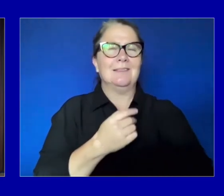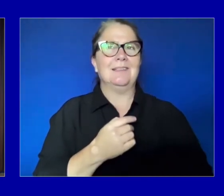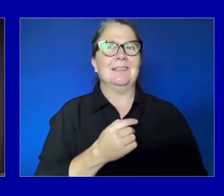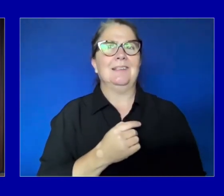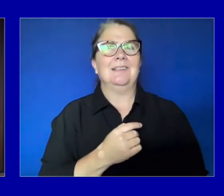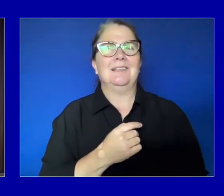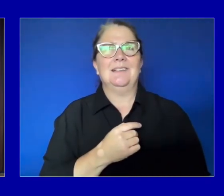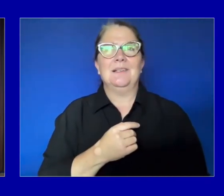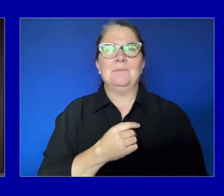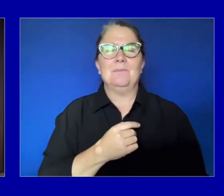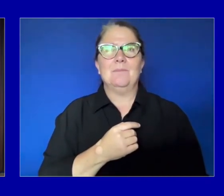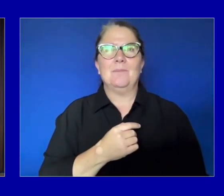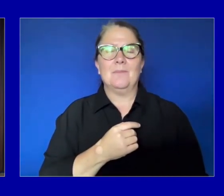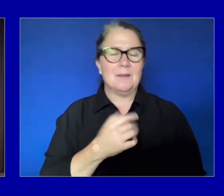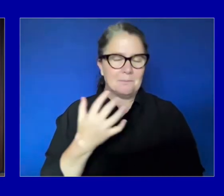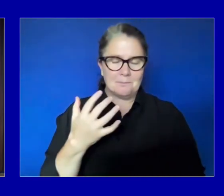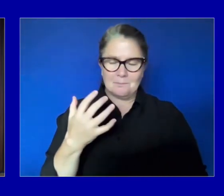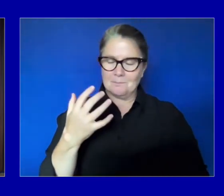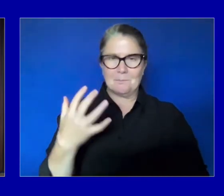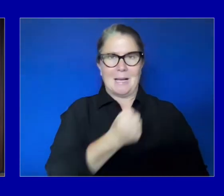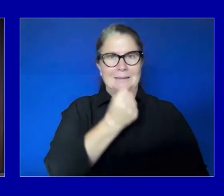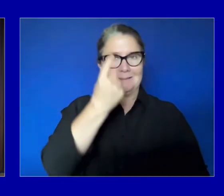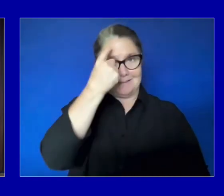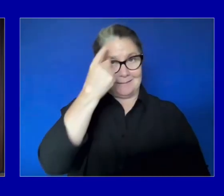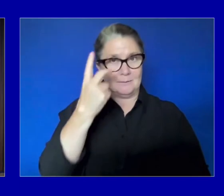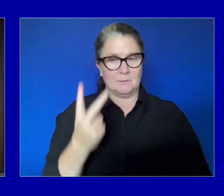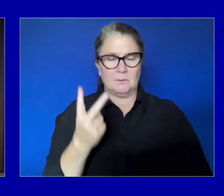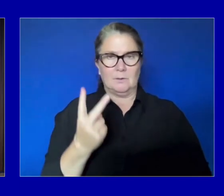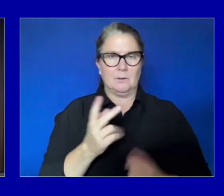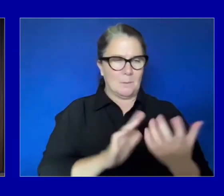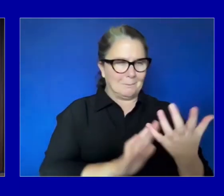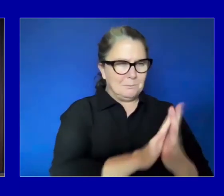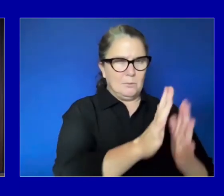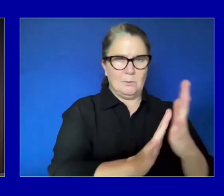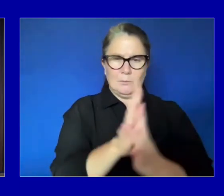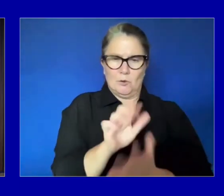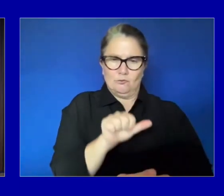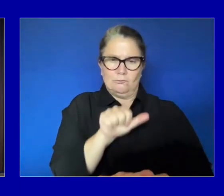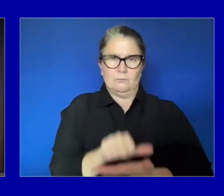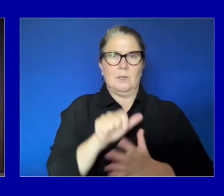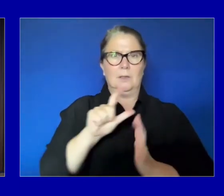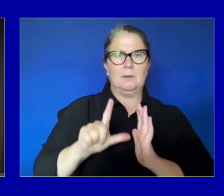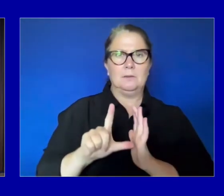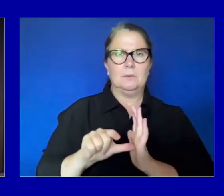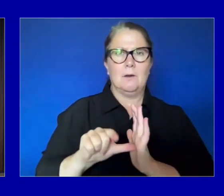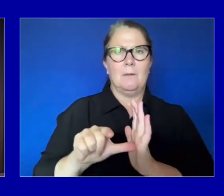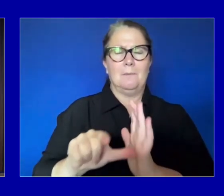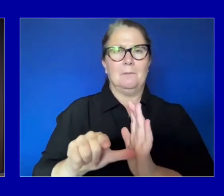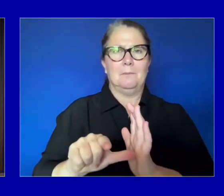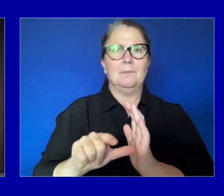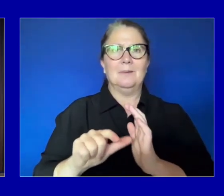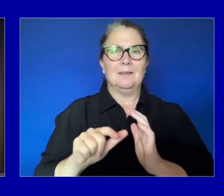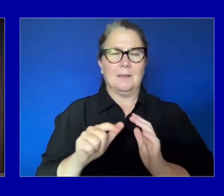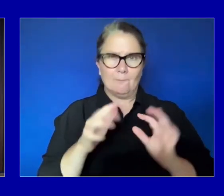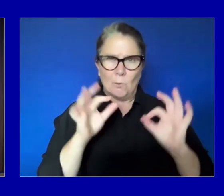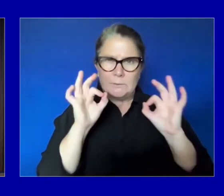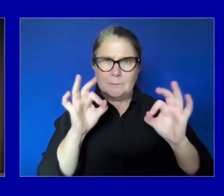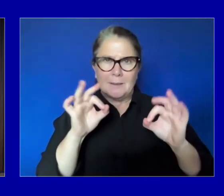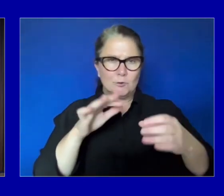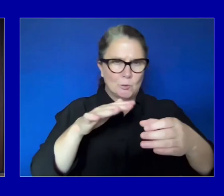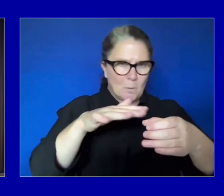you know, burning at the right time, um, is really important and particular places is really important. It's, it's, and it's different across